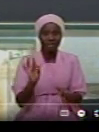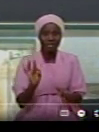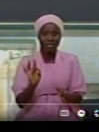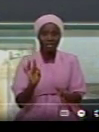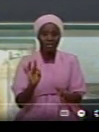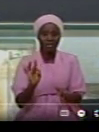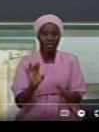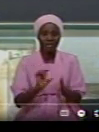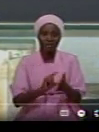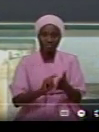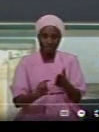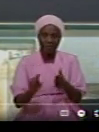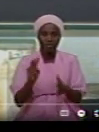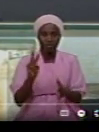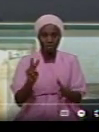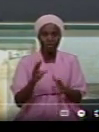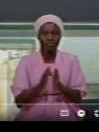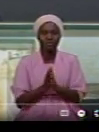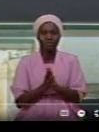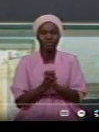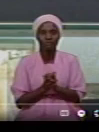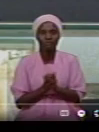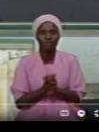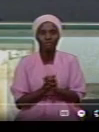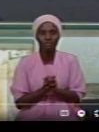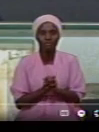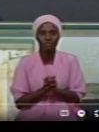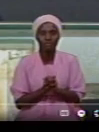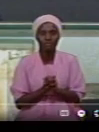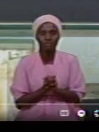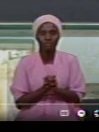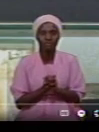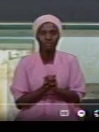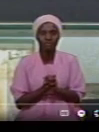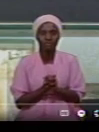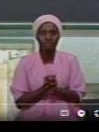58. I read from verse 2. Isaiah